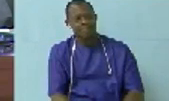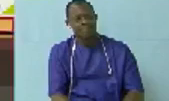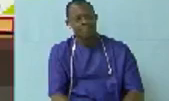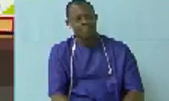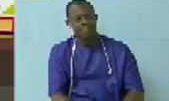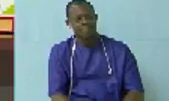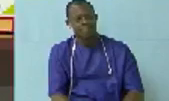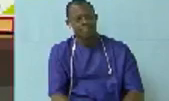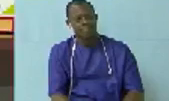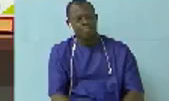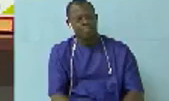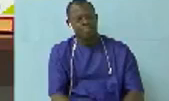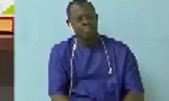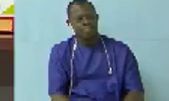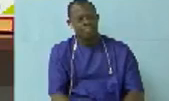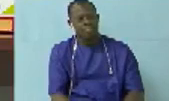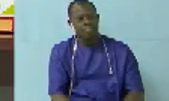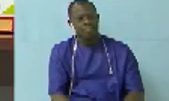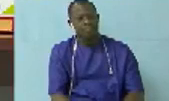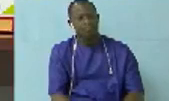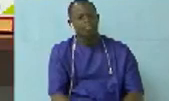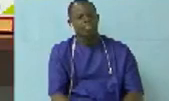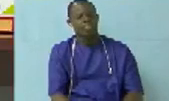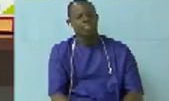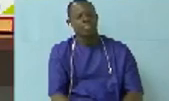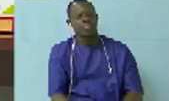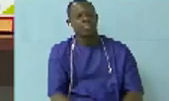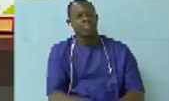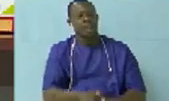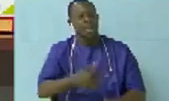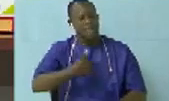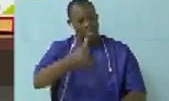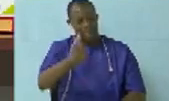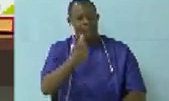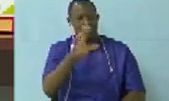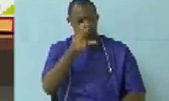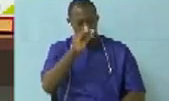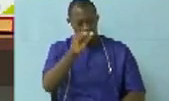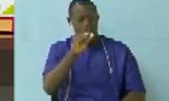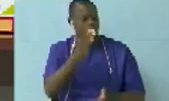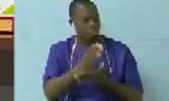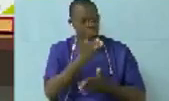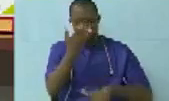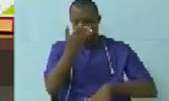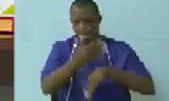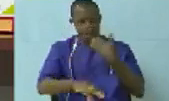No, frankly speaking, I never, suspected him. And I